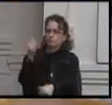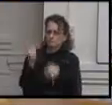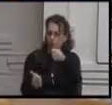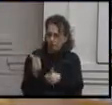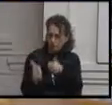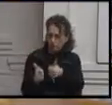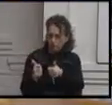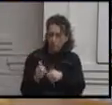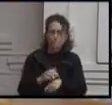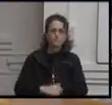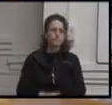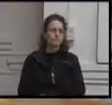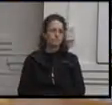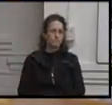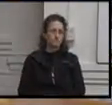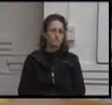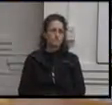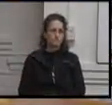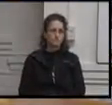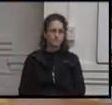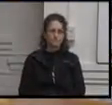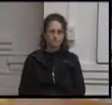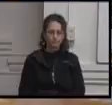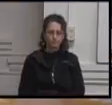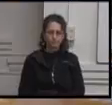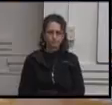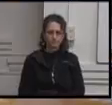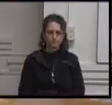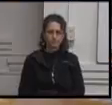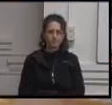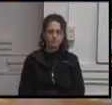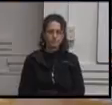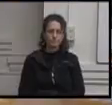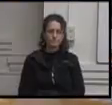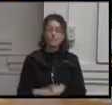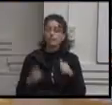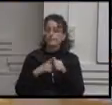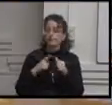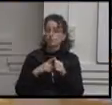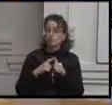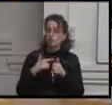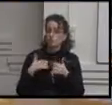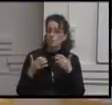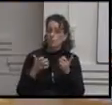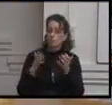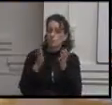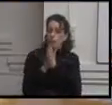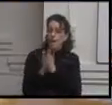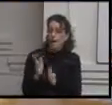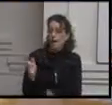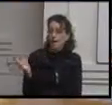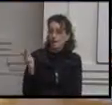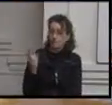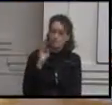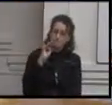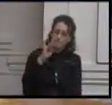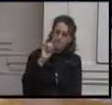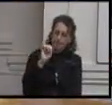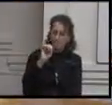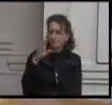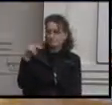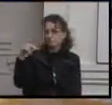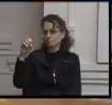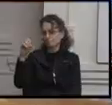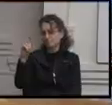do is we'll start by asking Mike and Pete to talk about